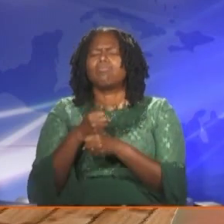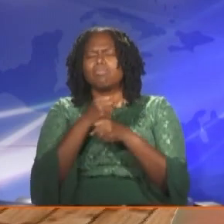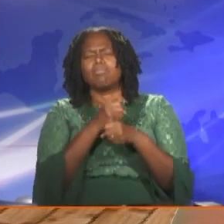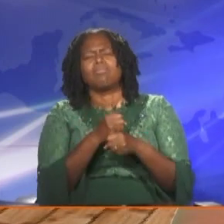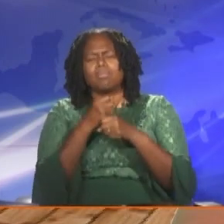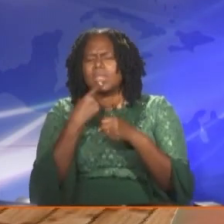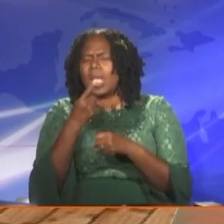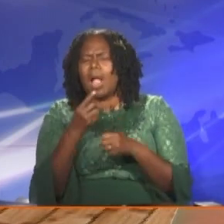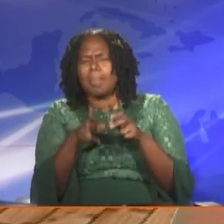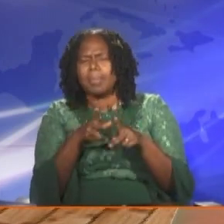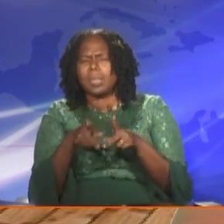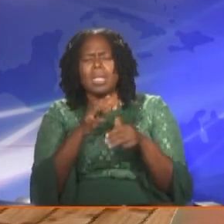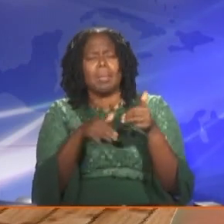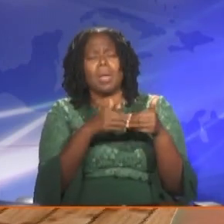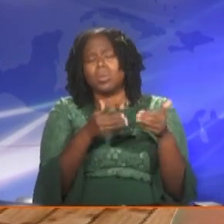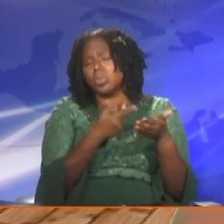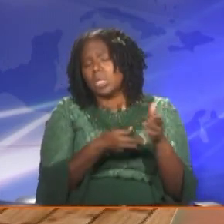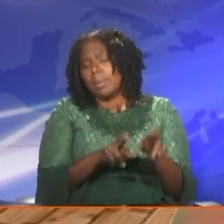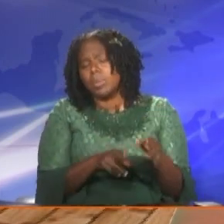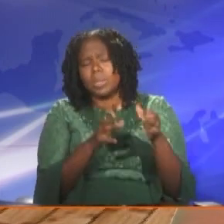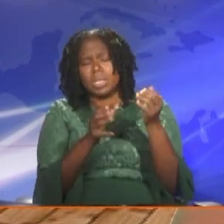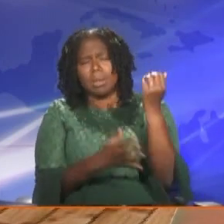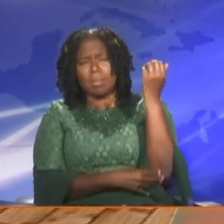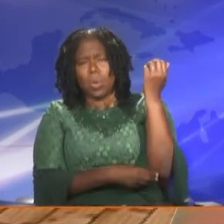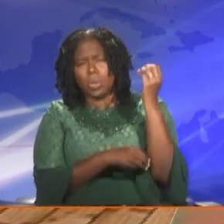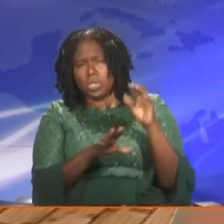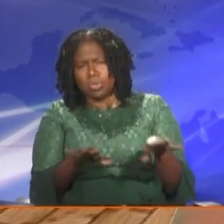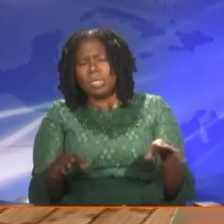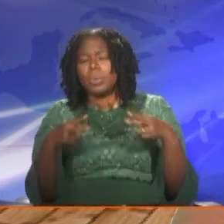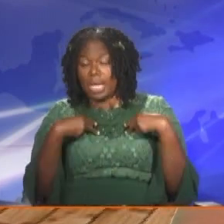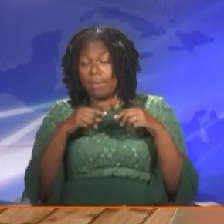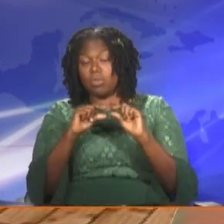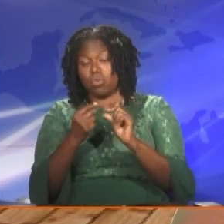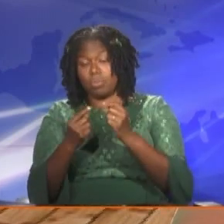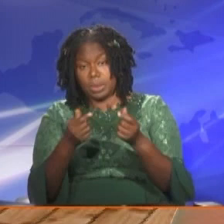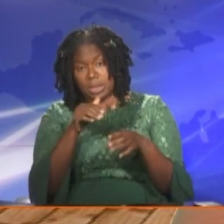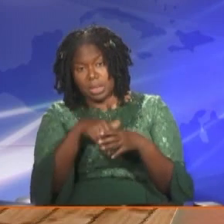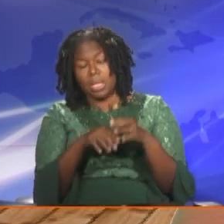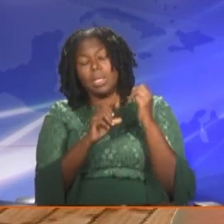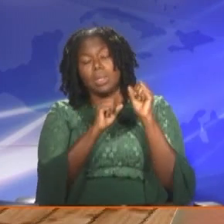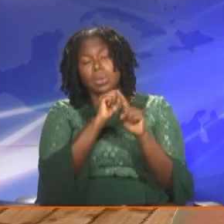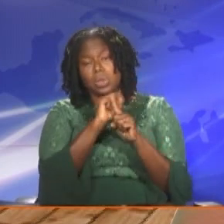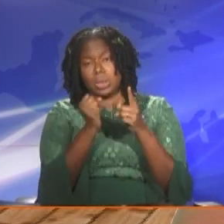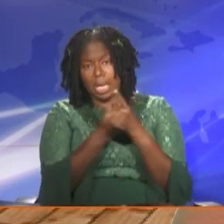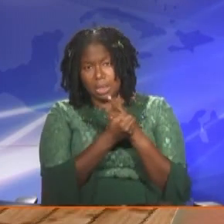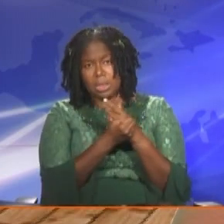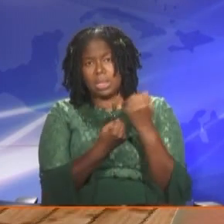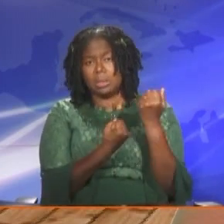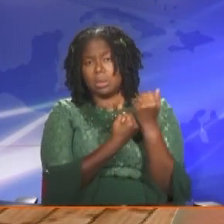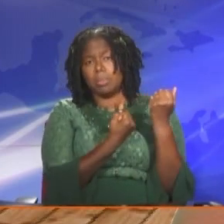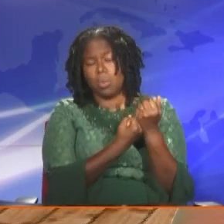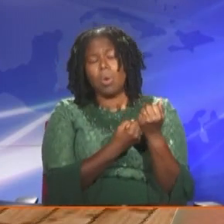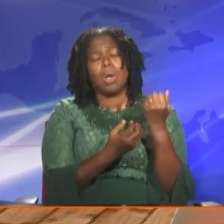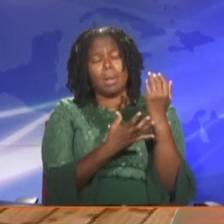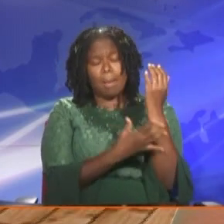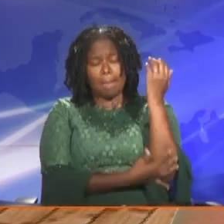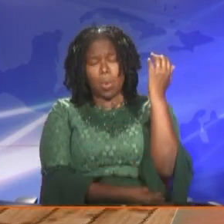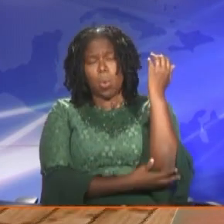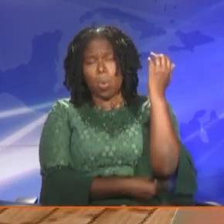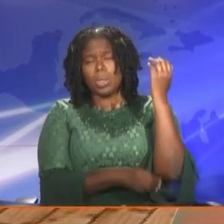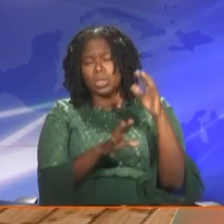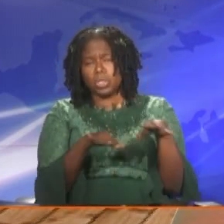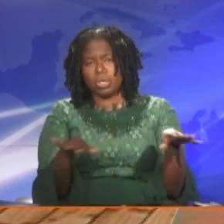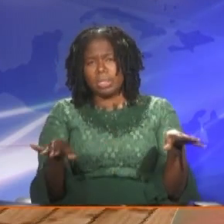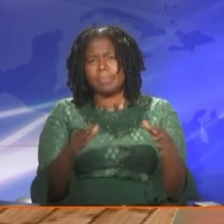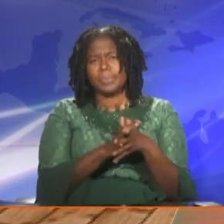that does that advocating for children who are poor. And at a community level, you can have things